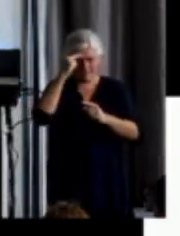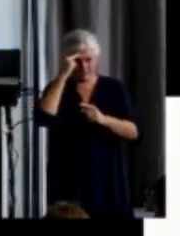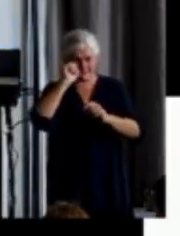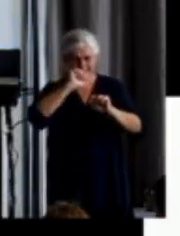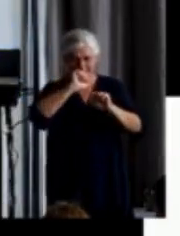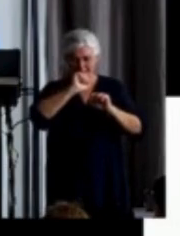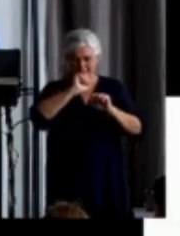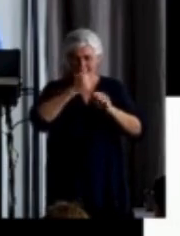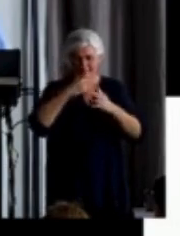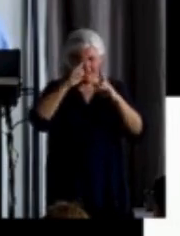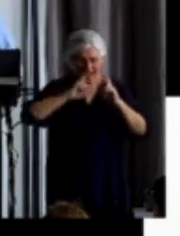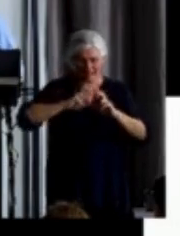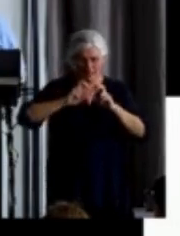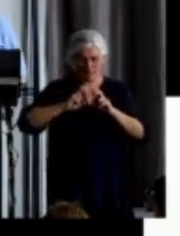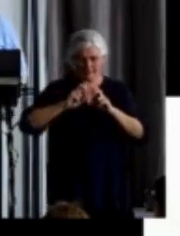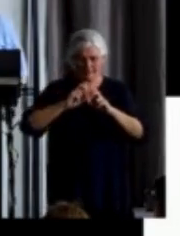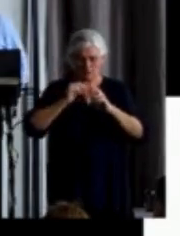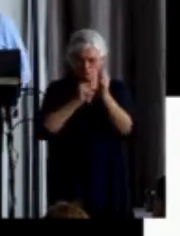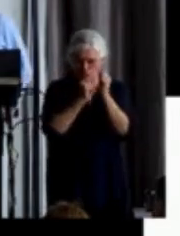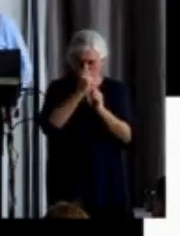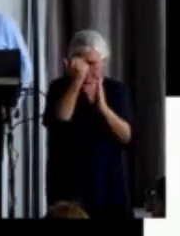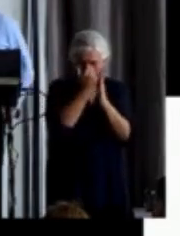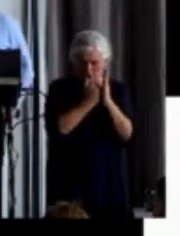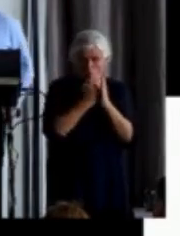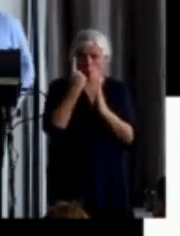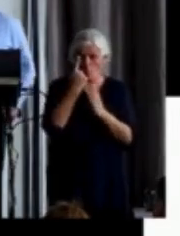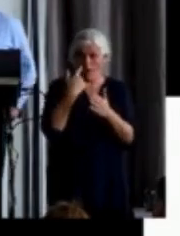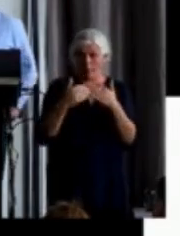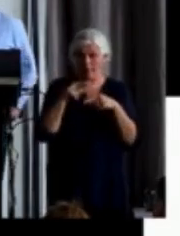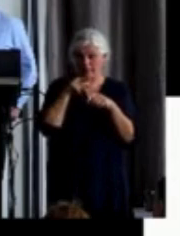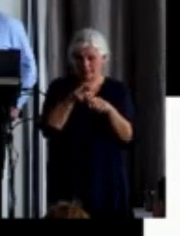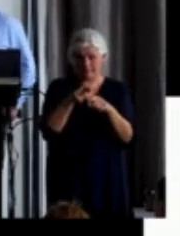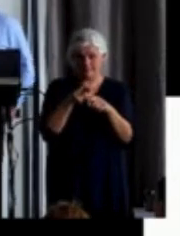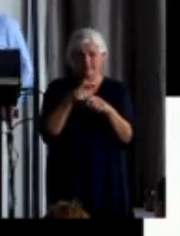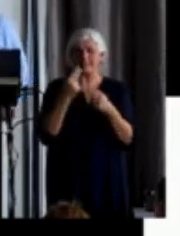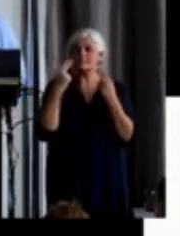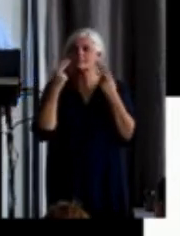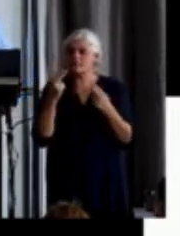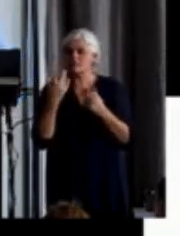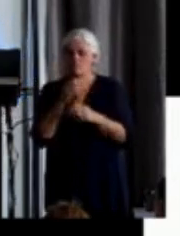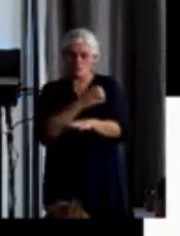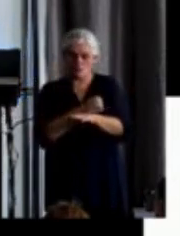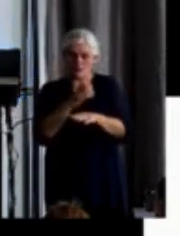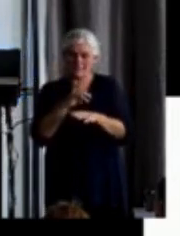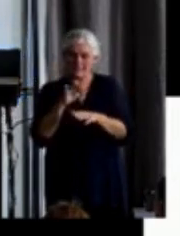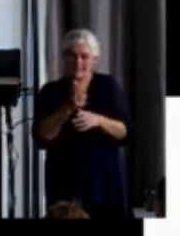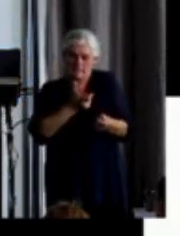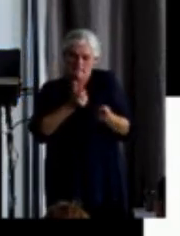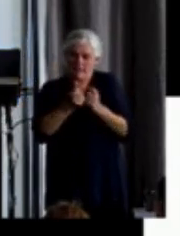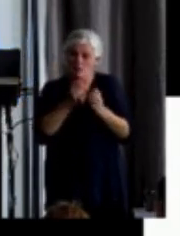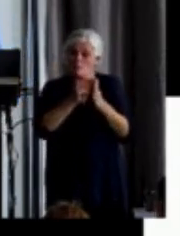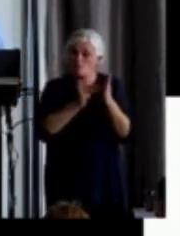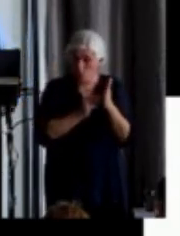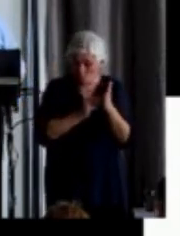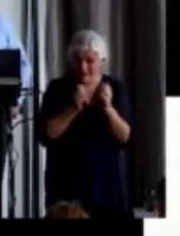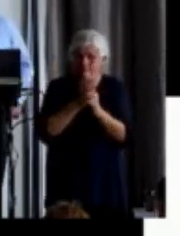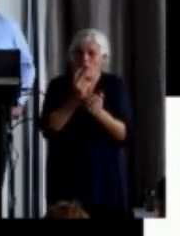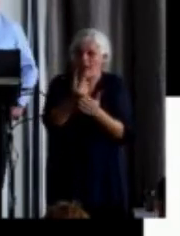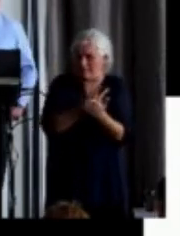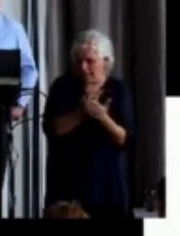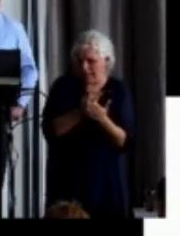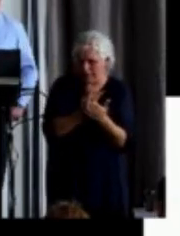an analytical framework. And one of the things that came out was this need for a chronic disease management program for